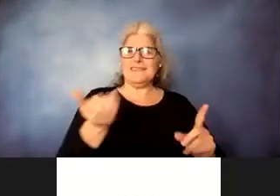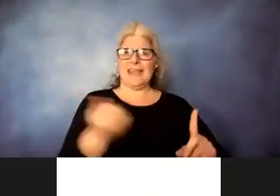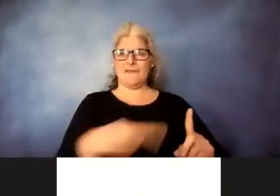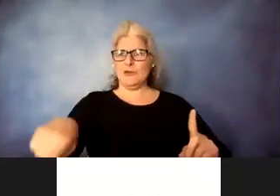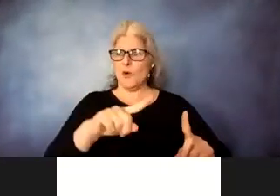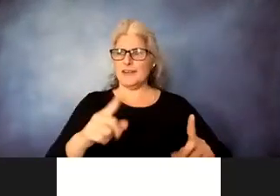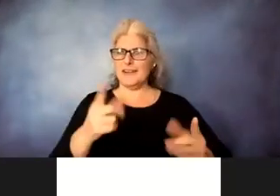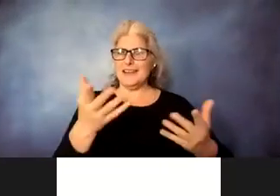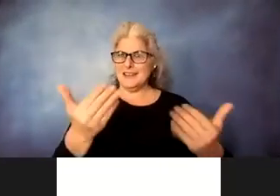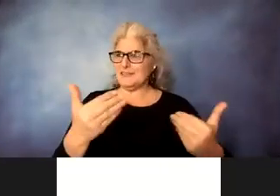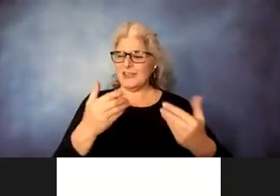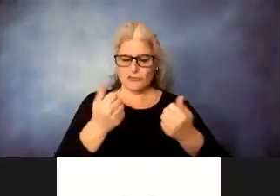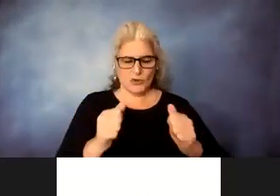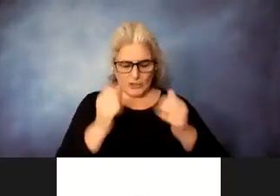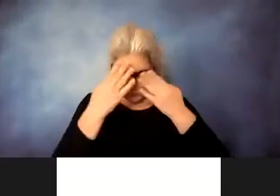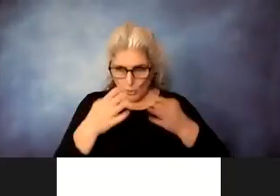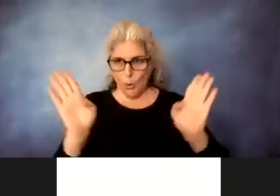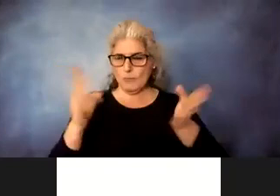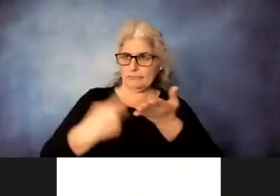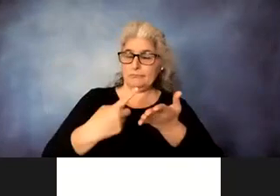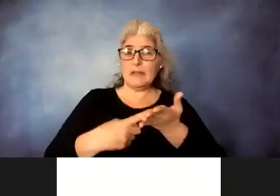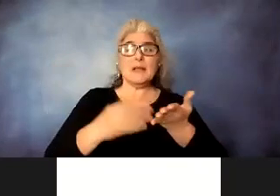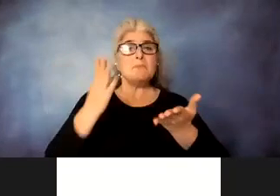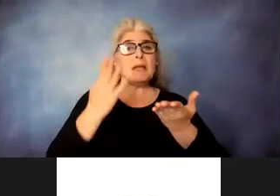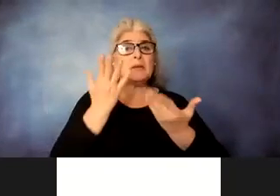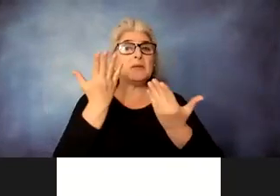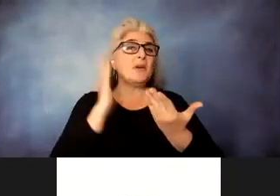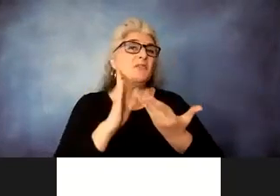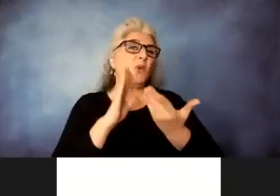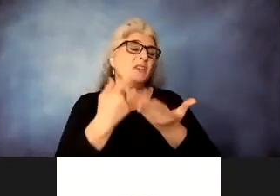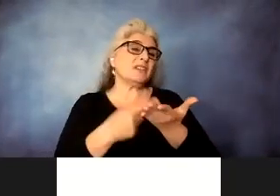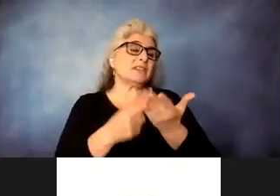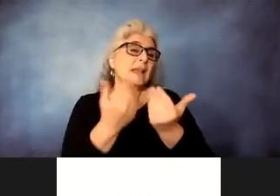they want to appeal to a wider audience. They may talk about issues that weren't identified